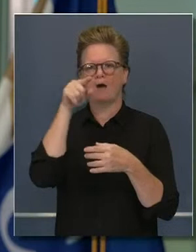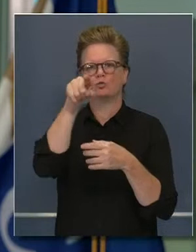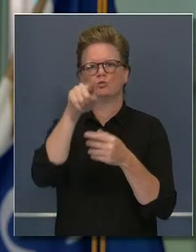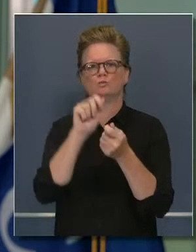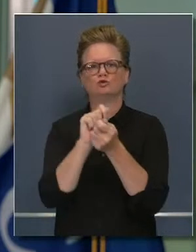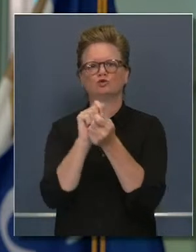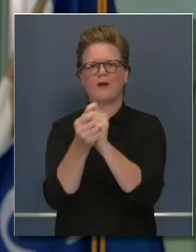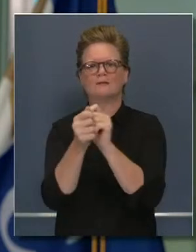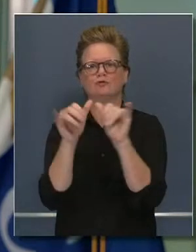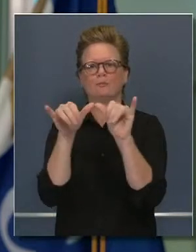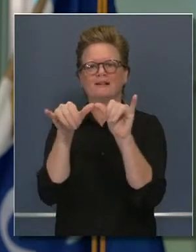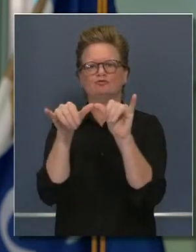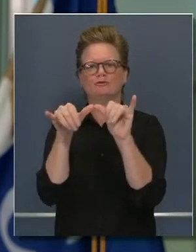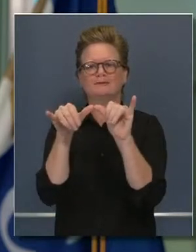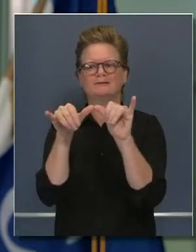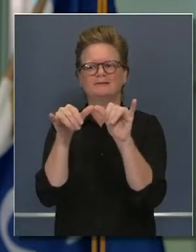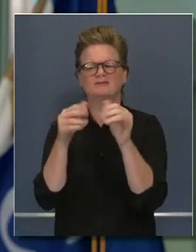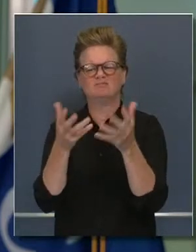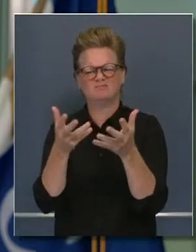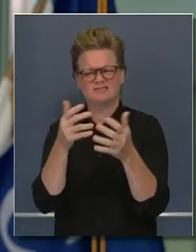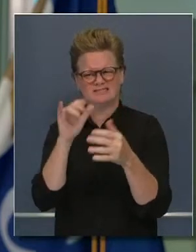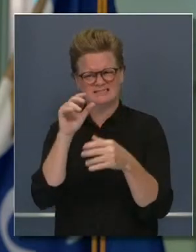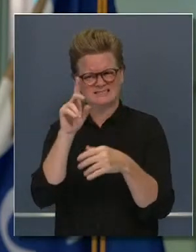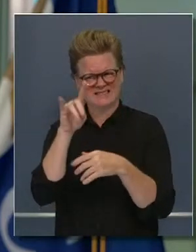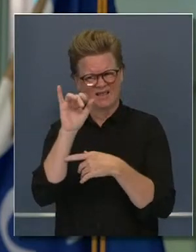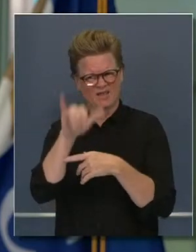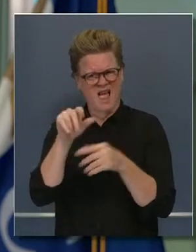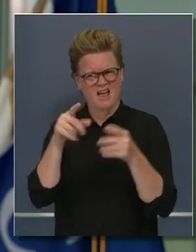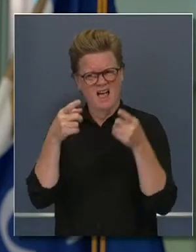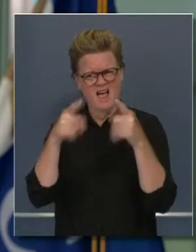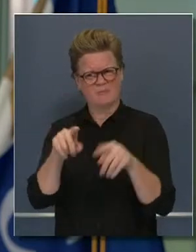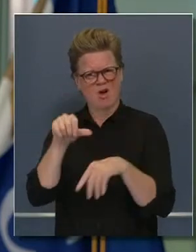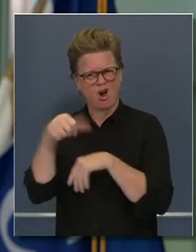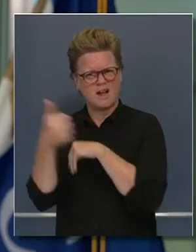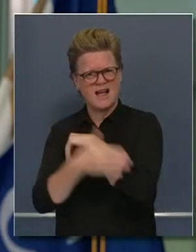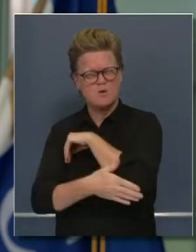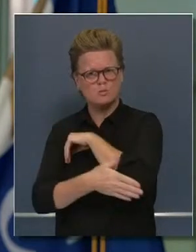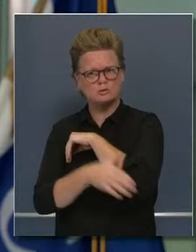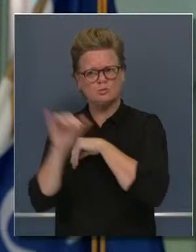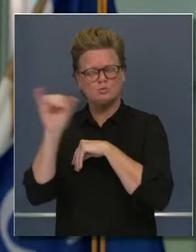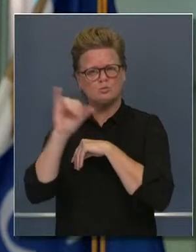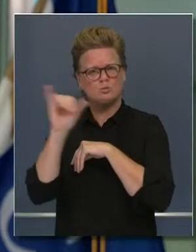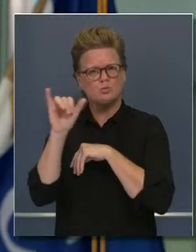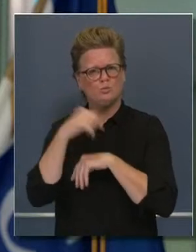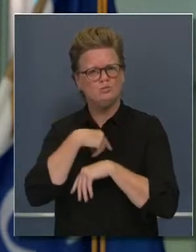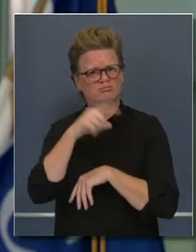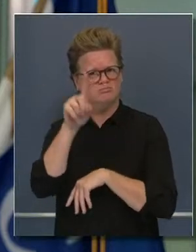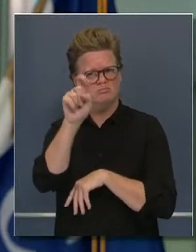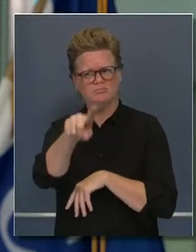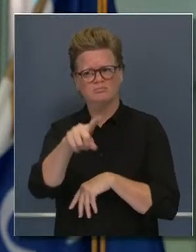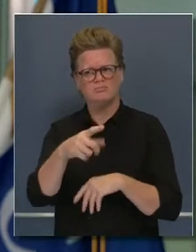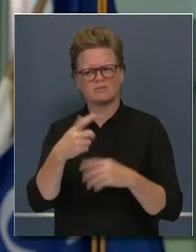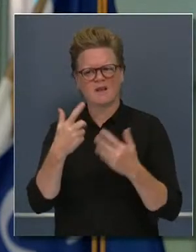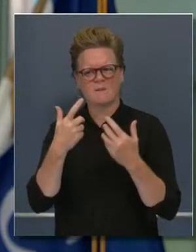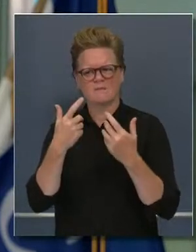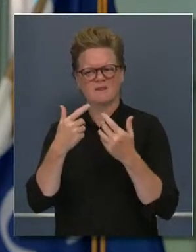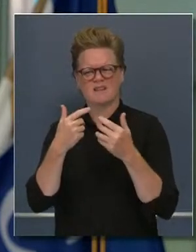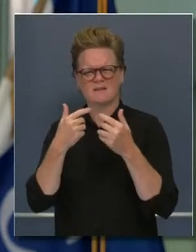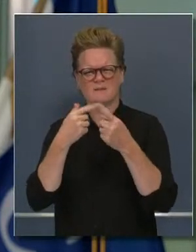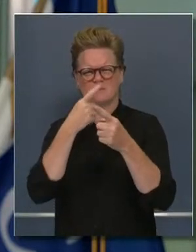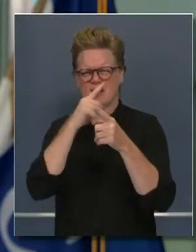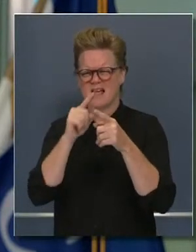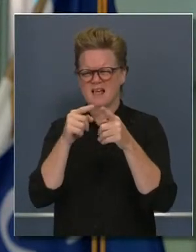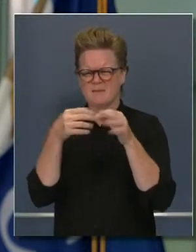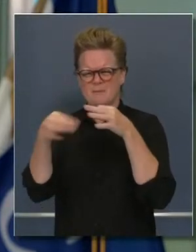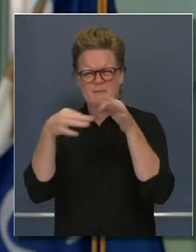not sure if any other counties saw a similar change, but I was wondering if you could offer some clarity on